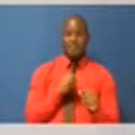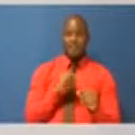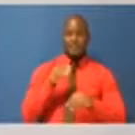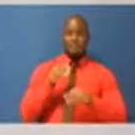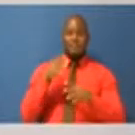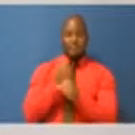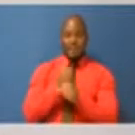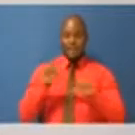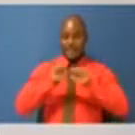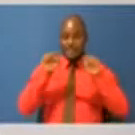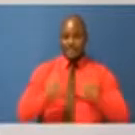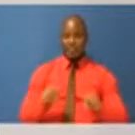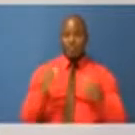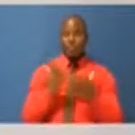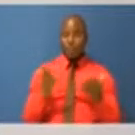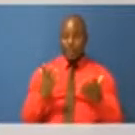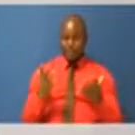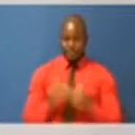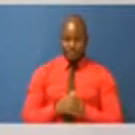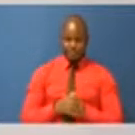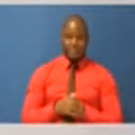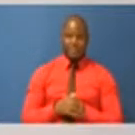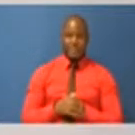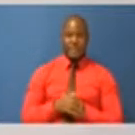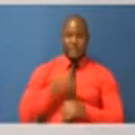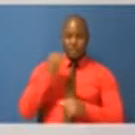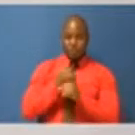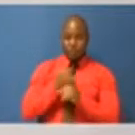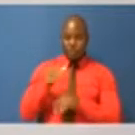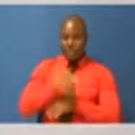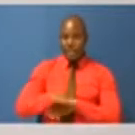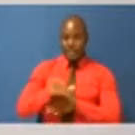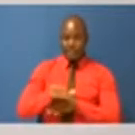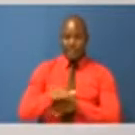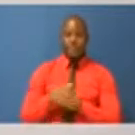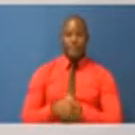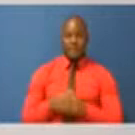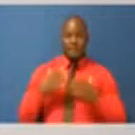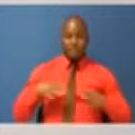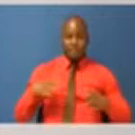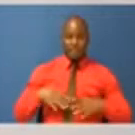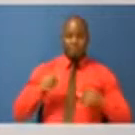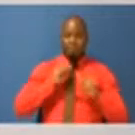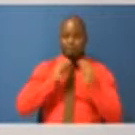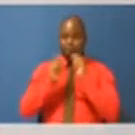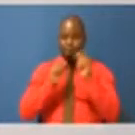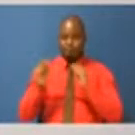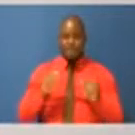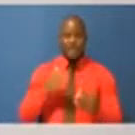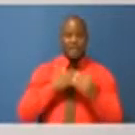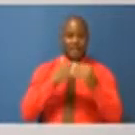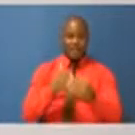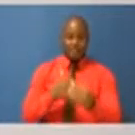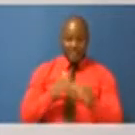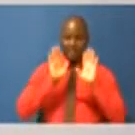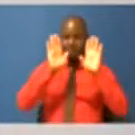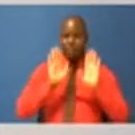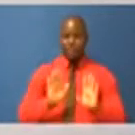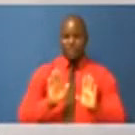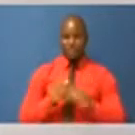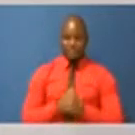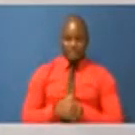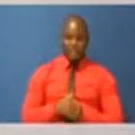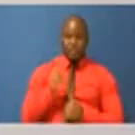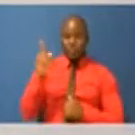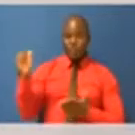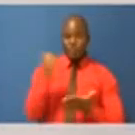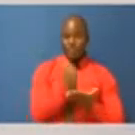systems were in employment and people are vetted because leadership is key if